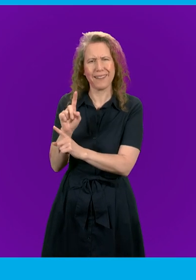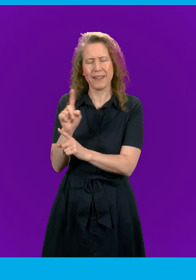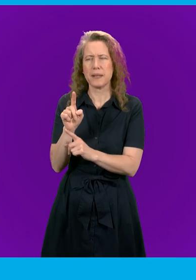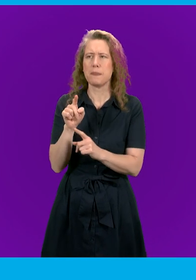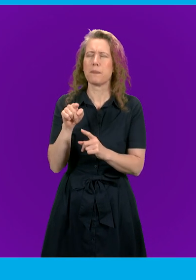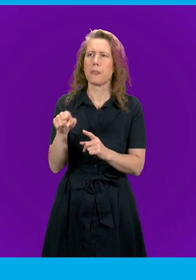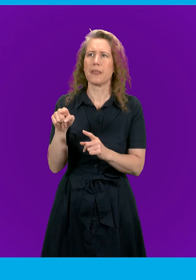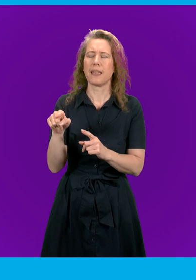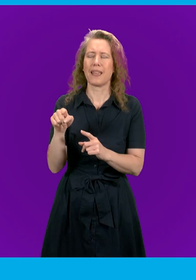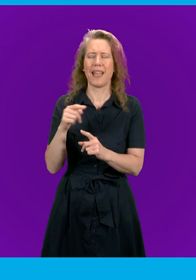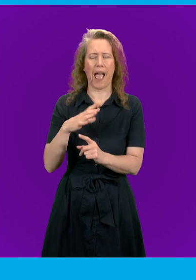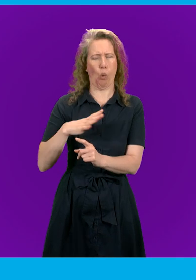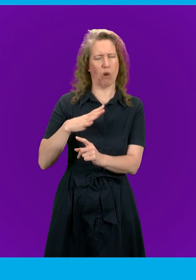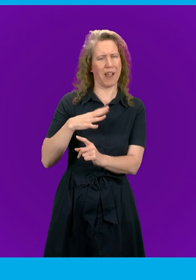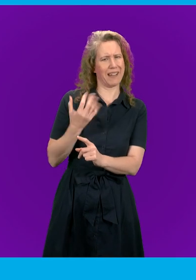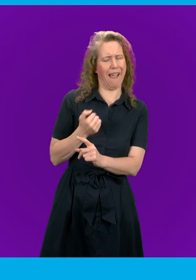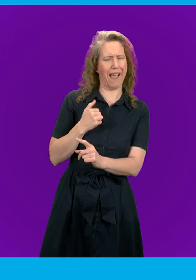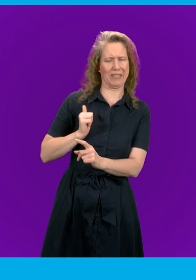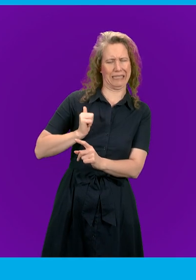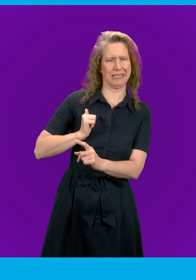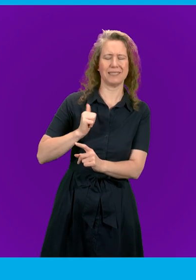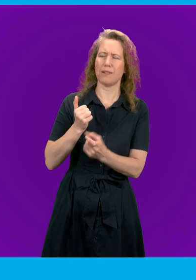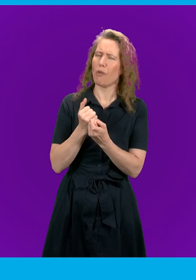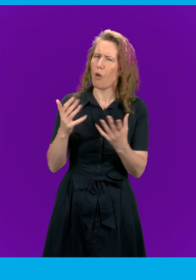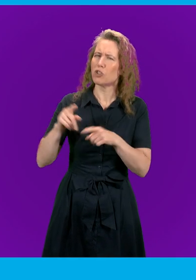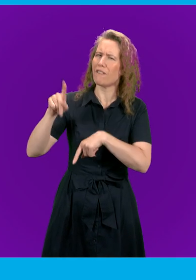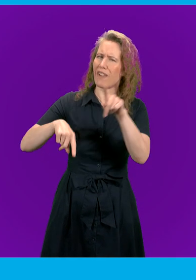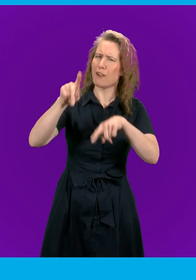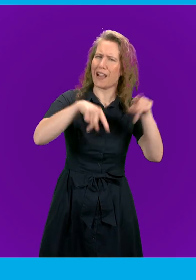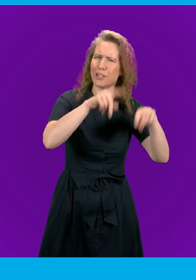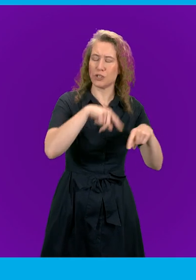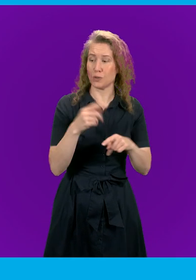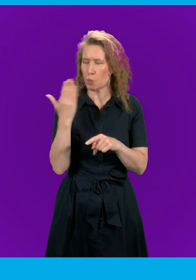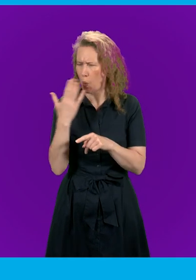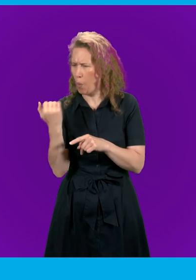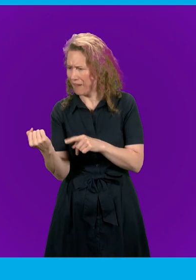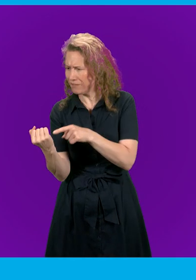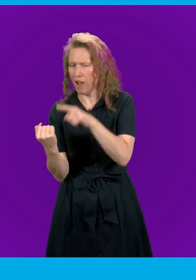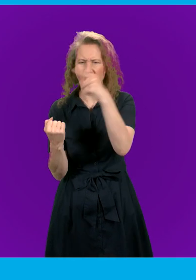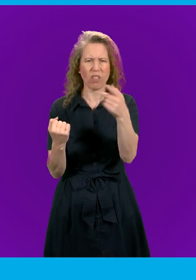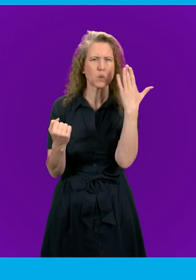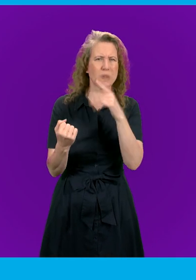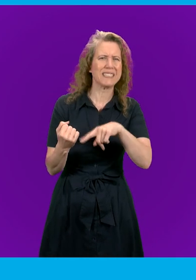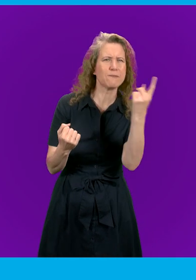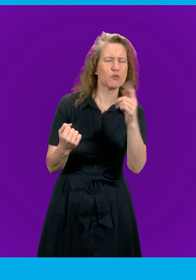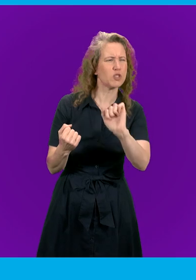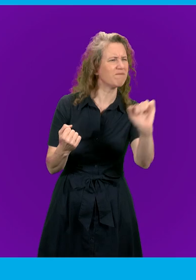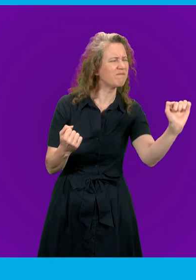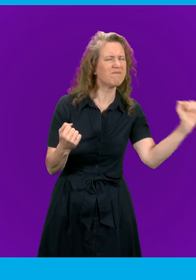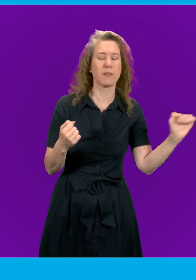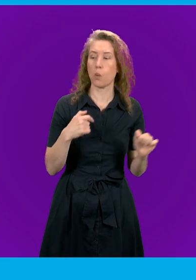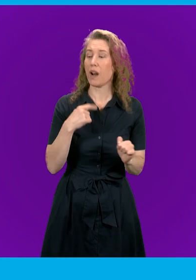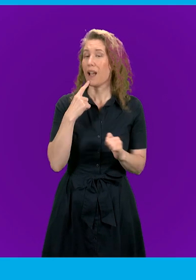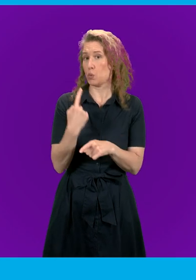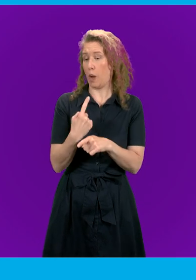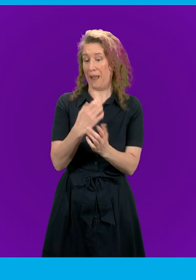I think you confirmed what I suspected, was there's like quite a lot of variability between one school and another, and when I said, like,